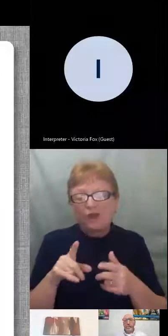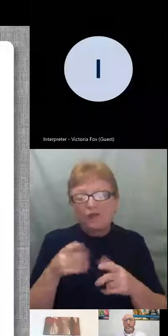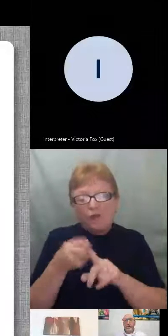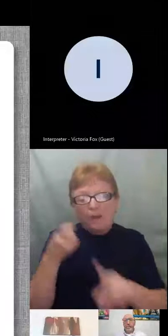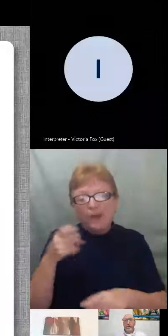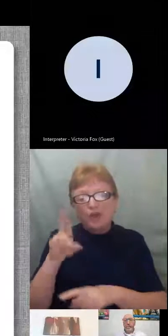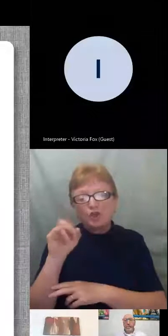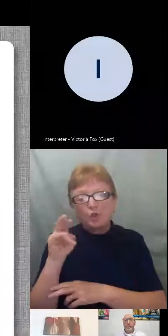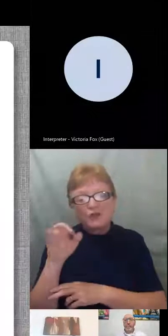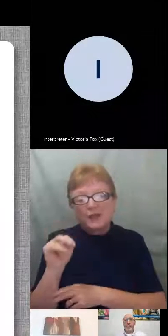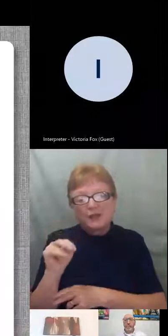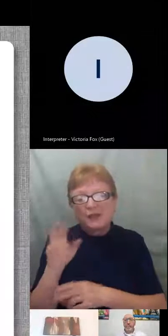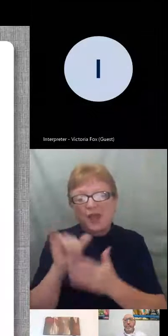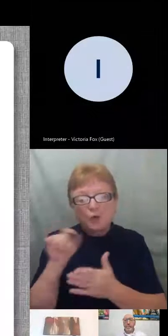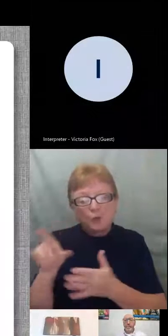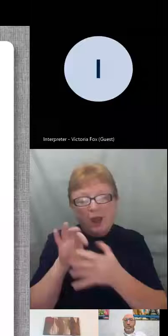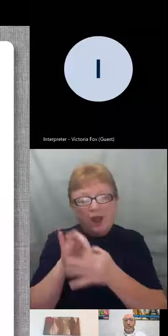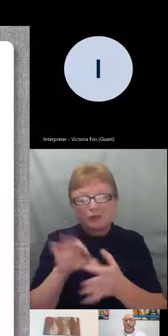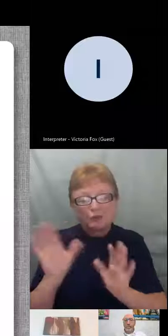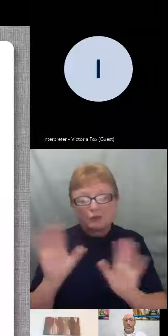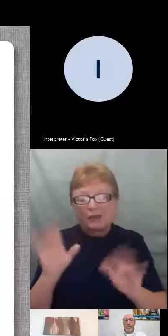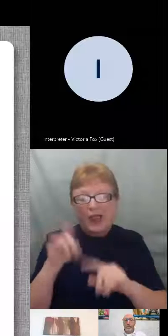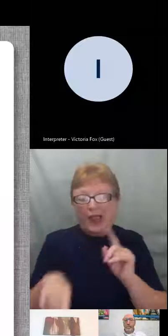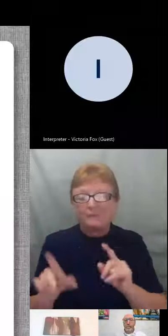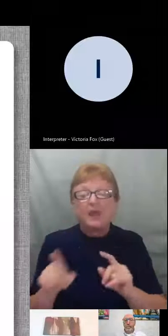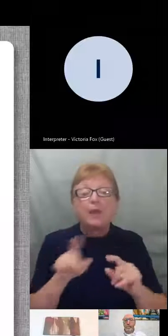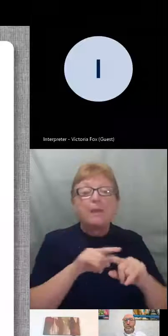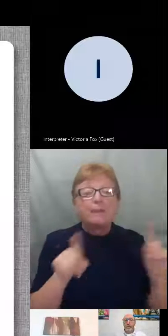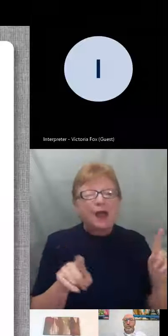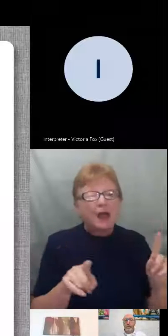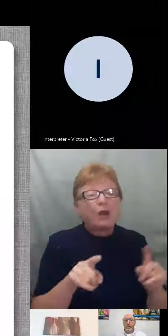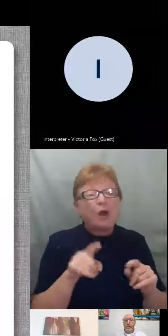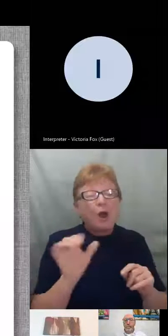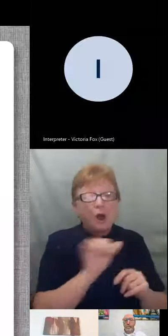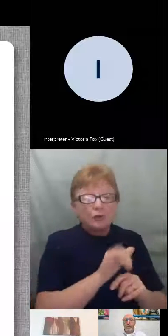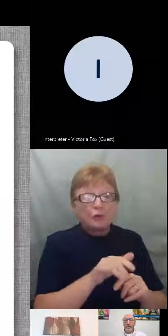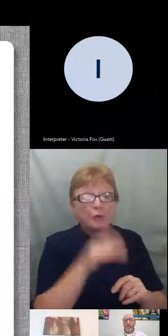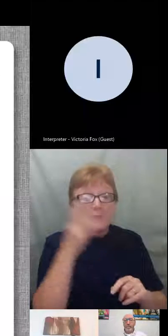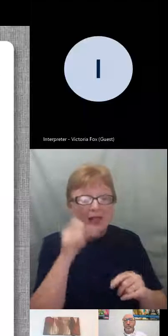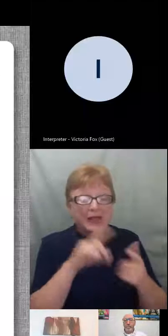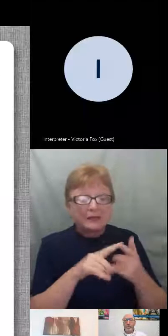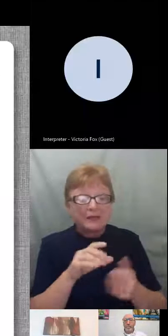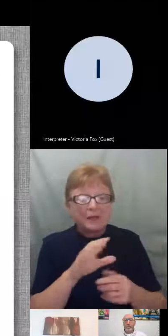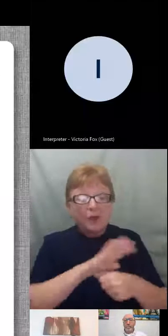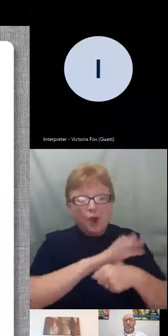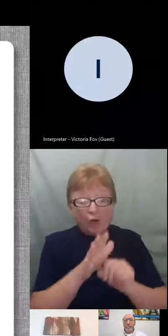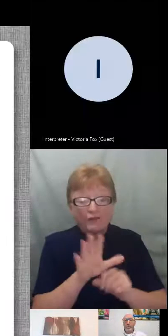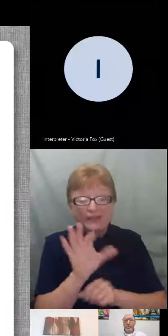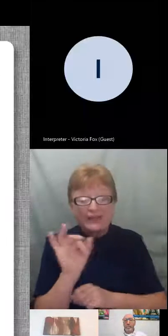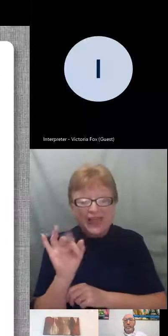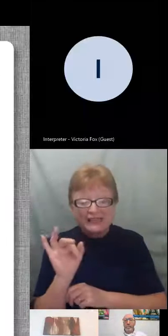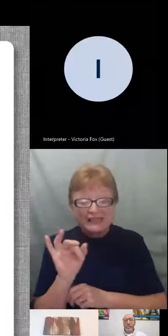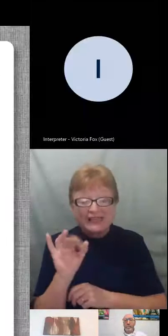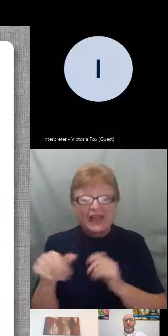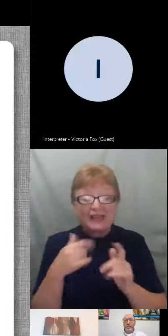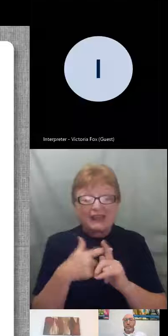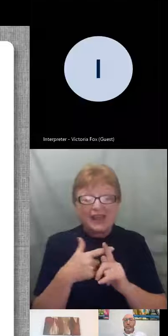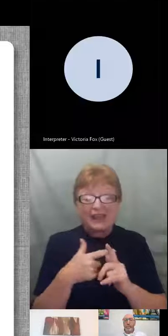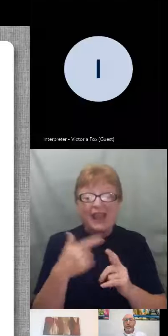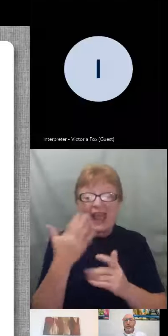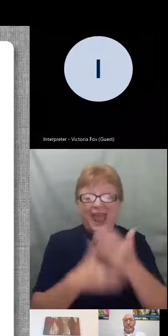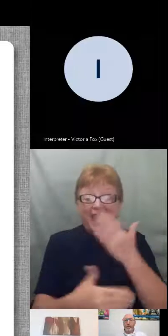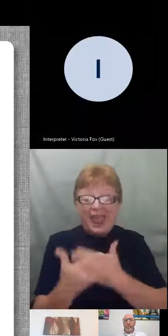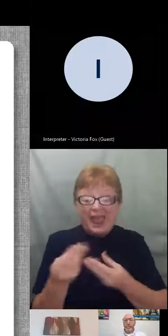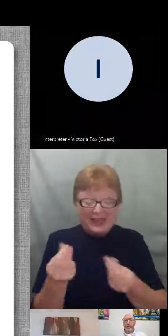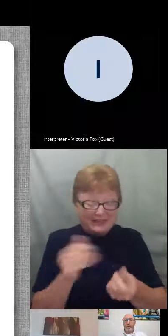you belong to. Also, because of COVID-19, hand sanitizer will